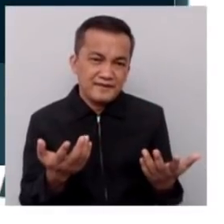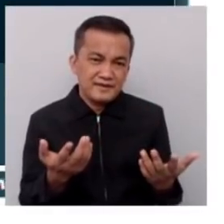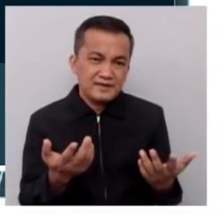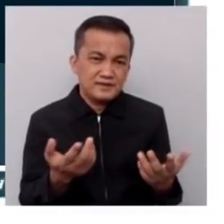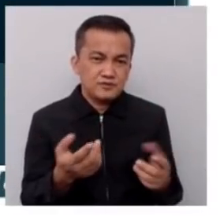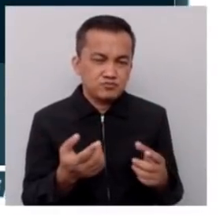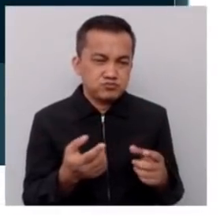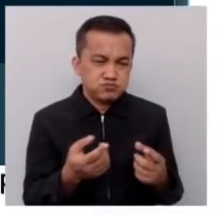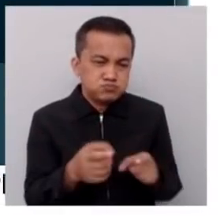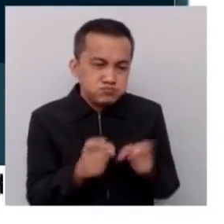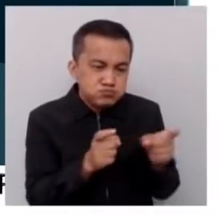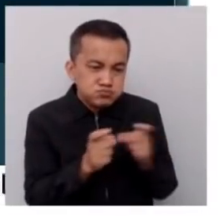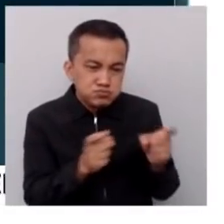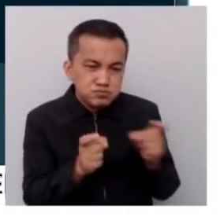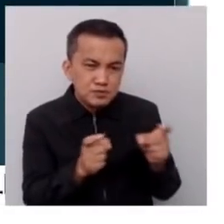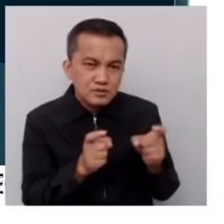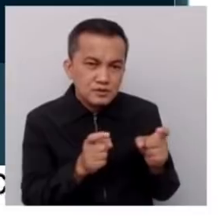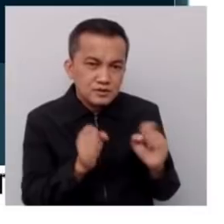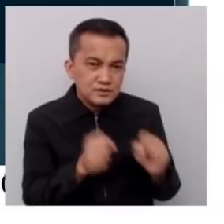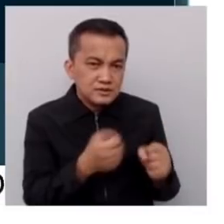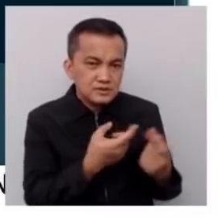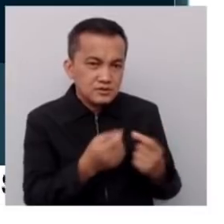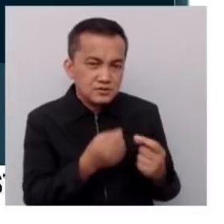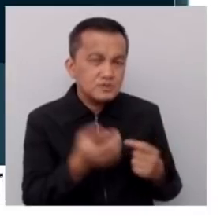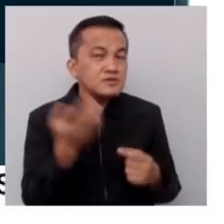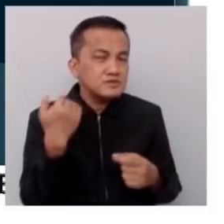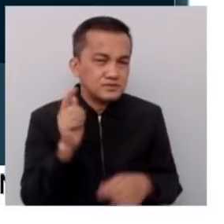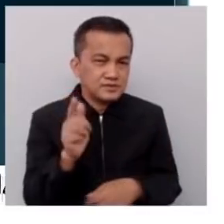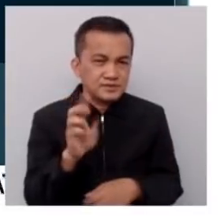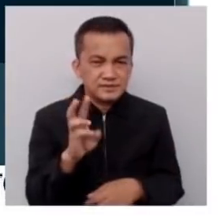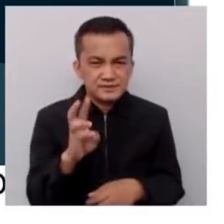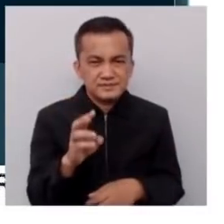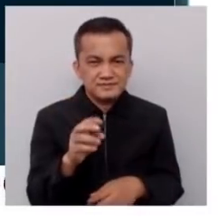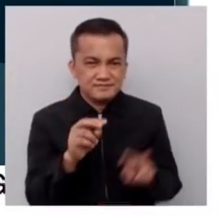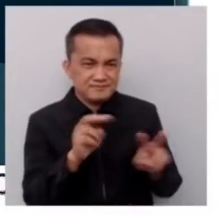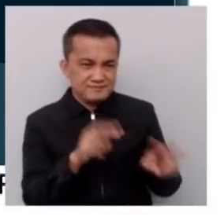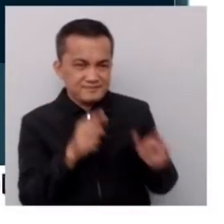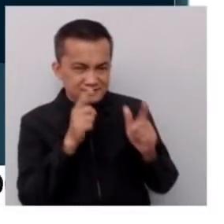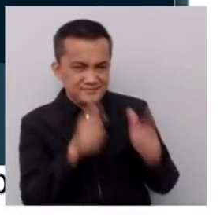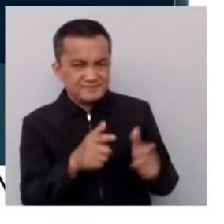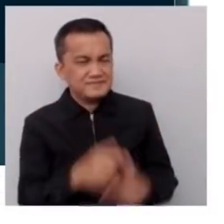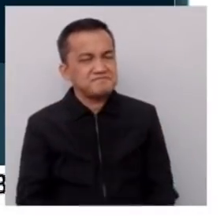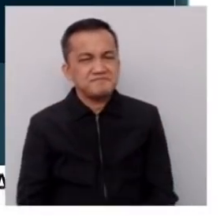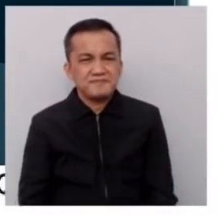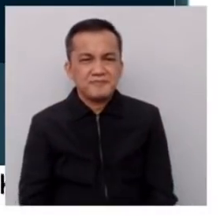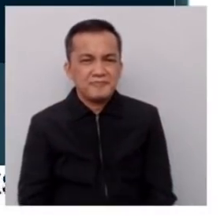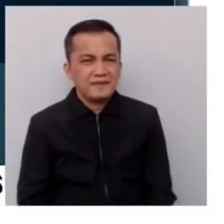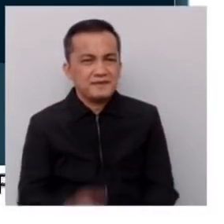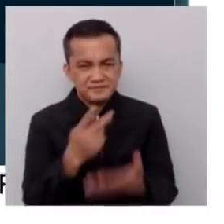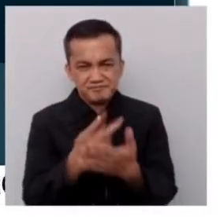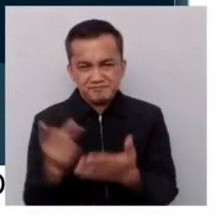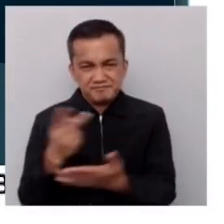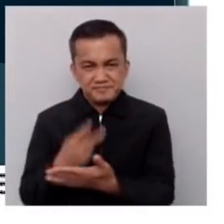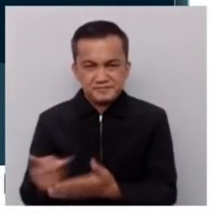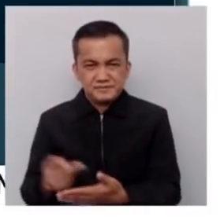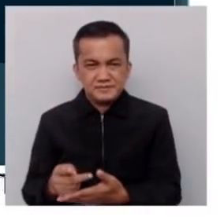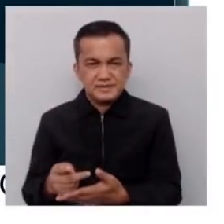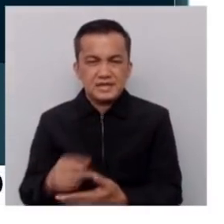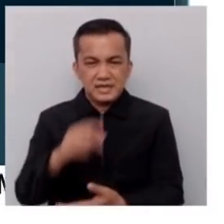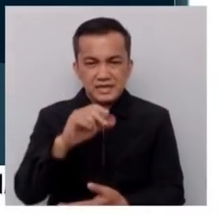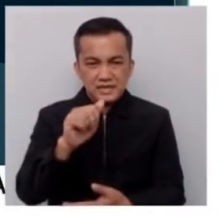mag-orchestrate again on something na ginawa na nila ng 2016. Pero it looks like they are failing. So these are all acts of